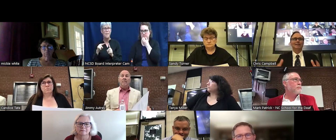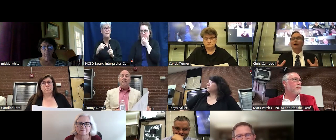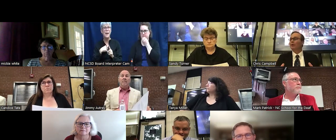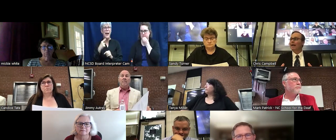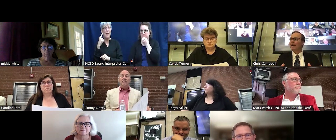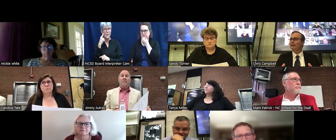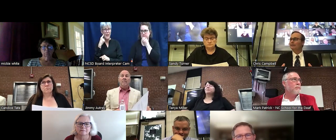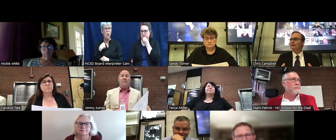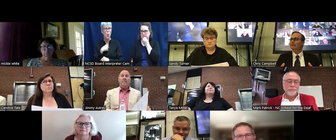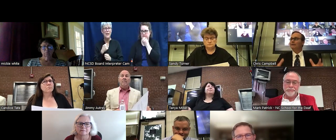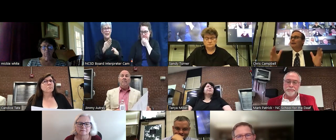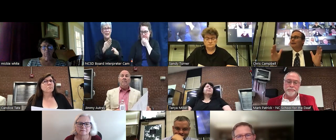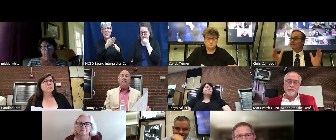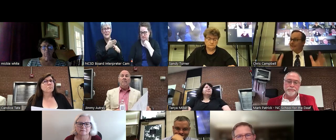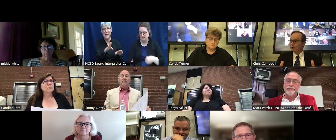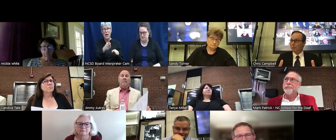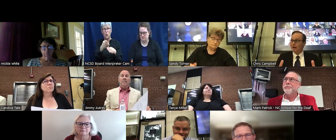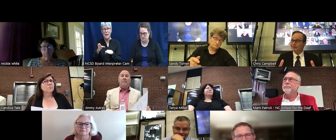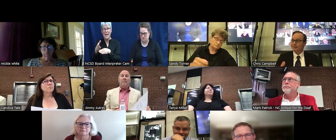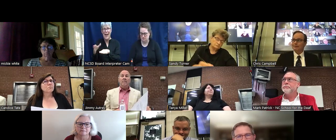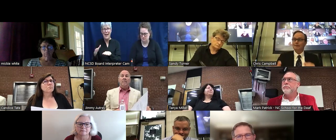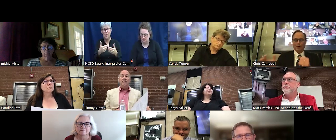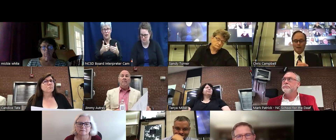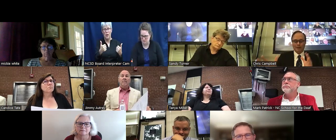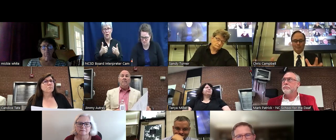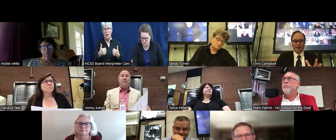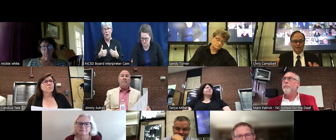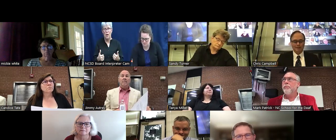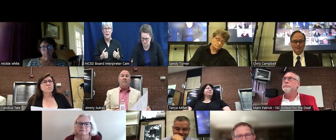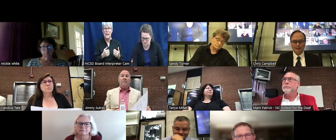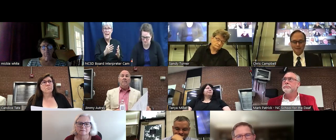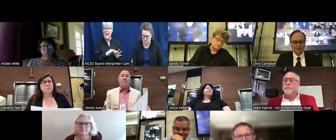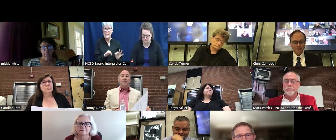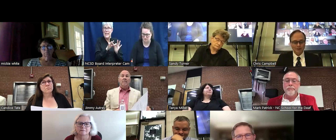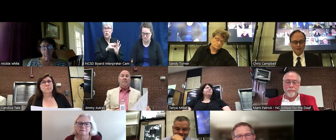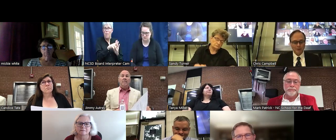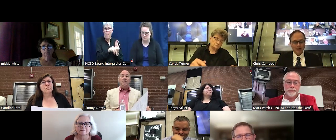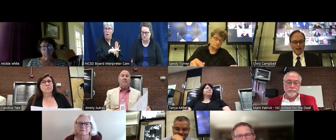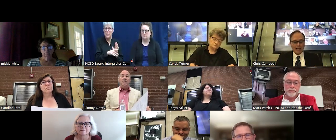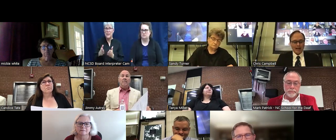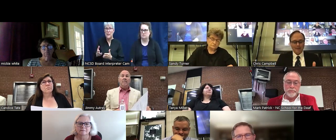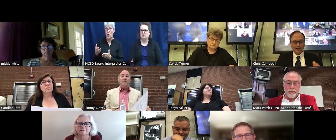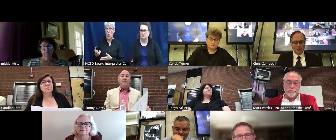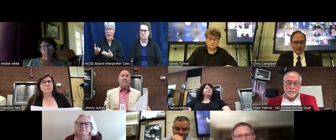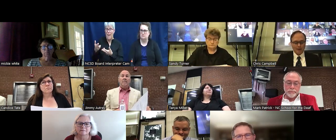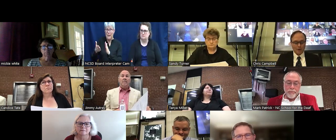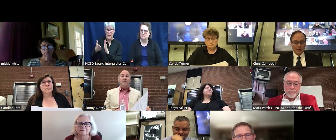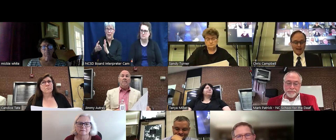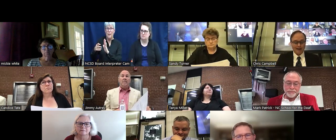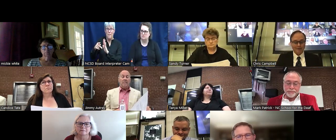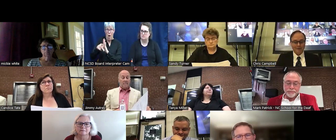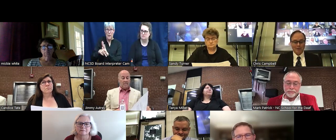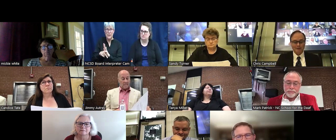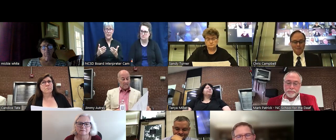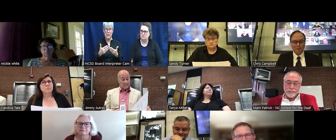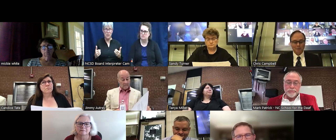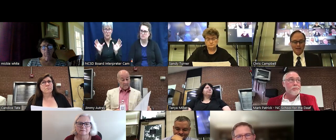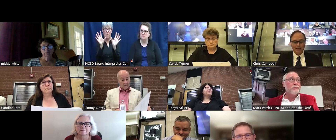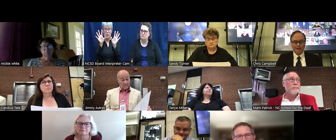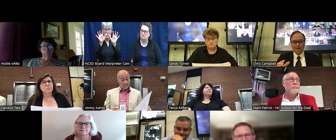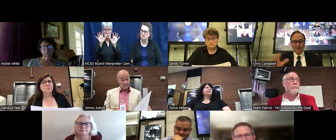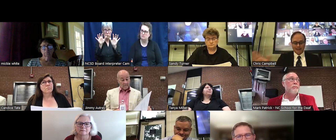to segregate the essential policies and the recommended policies and get those to you. And then look at what I have here for